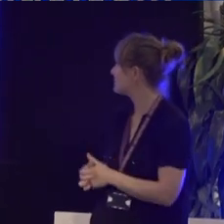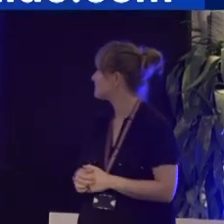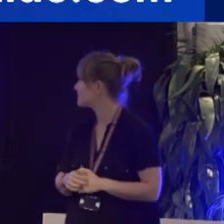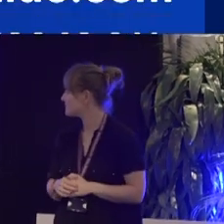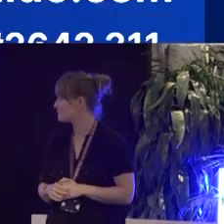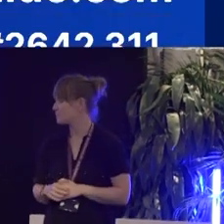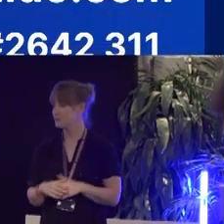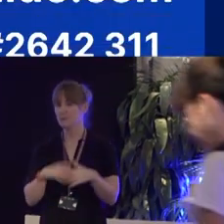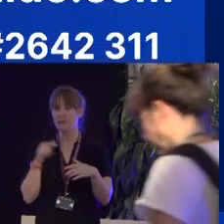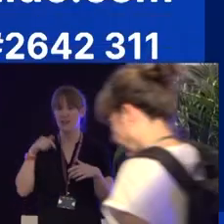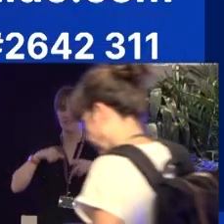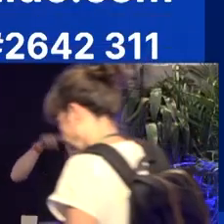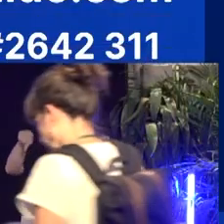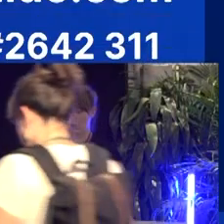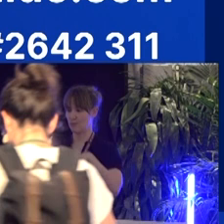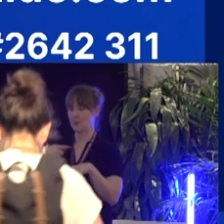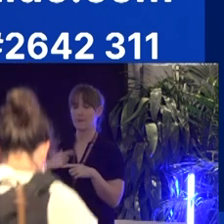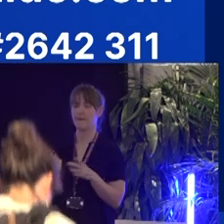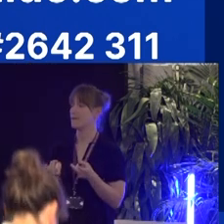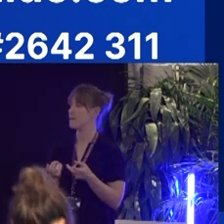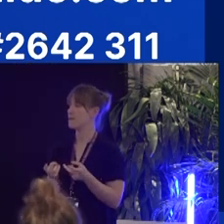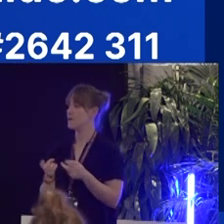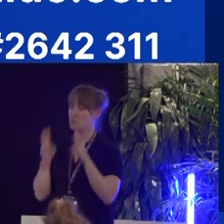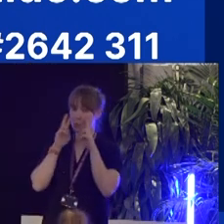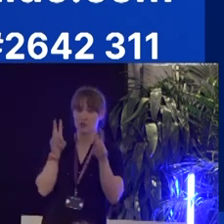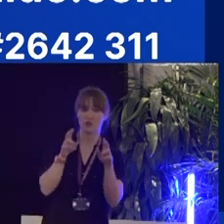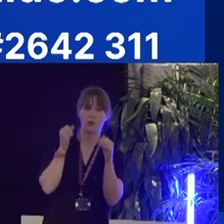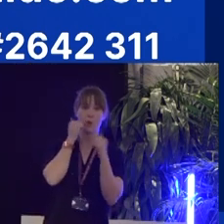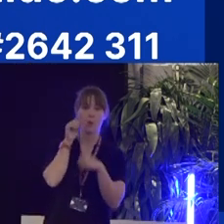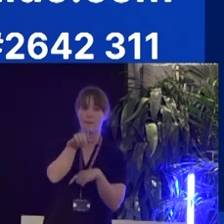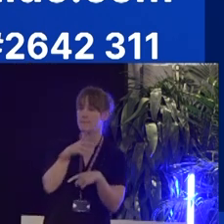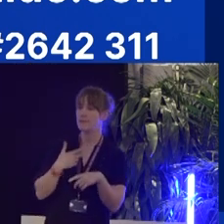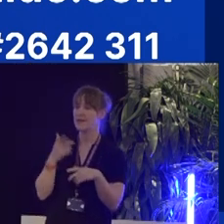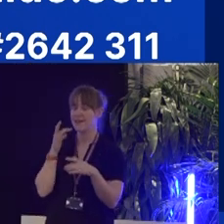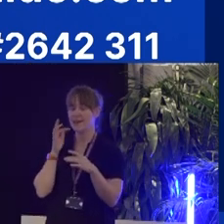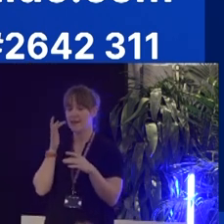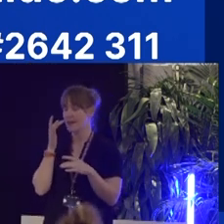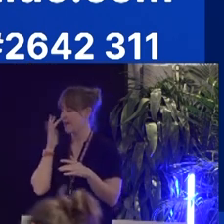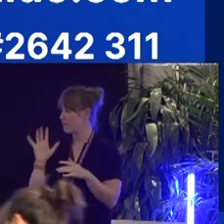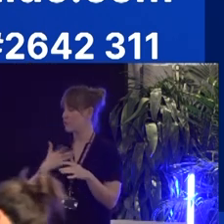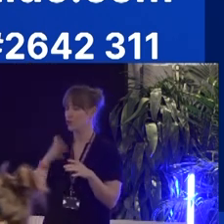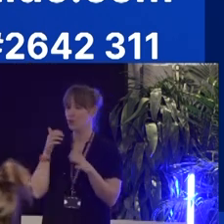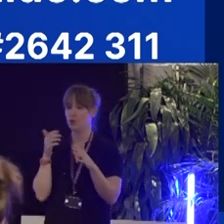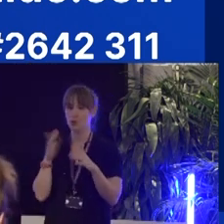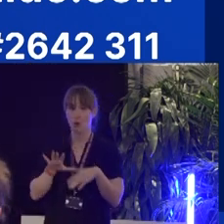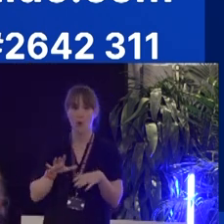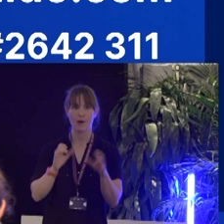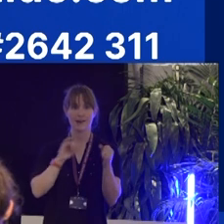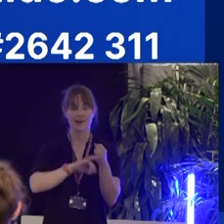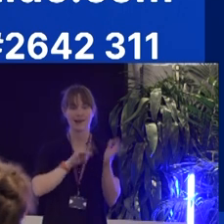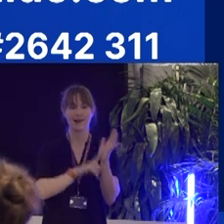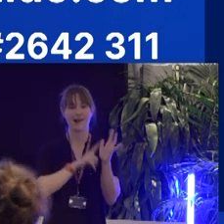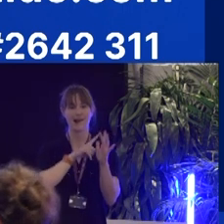For those who are in the room and for those who are watching from home as well, if you head to slido.com, that's